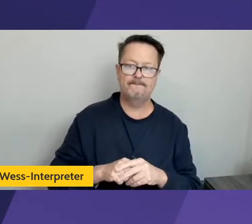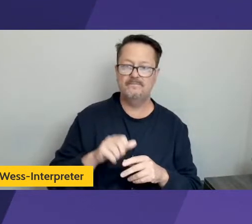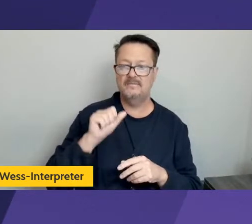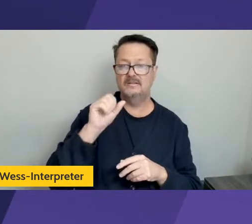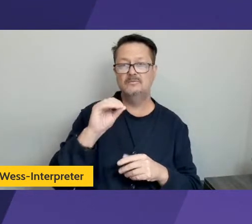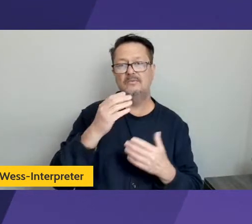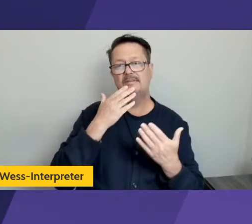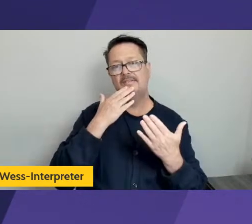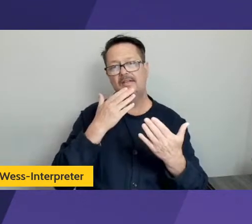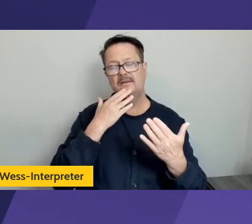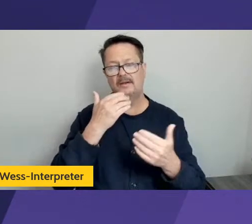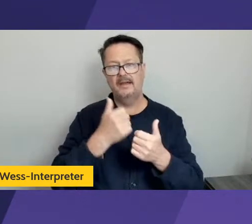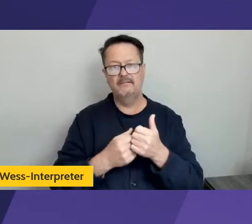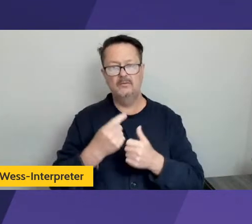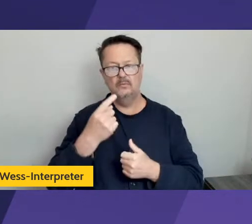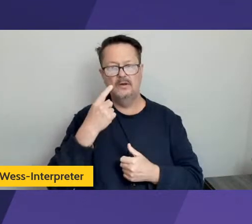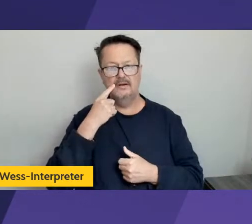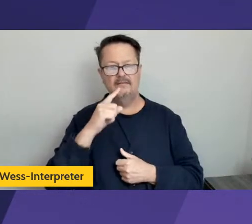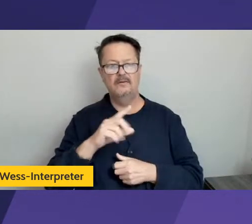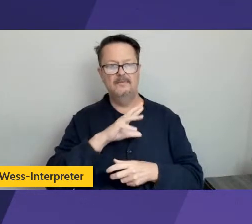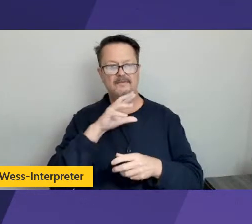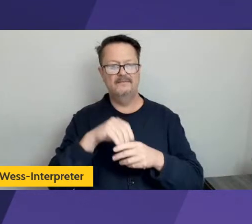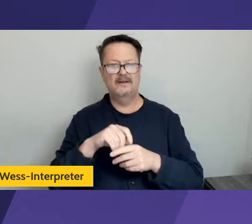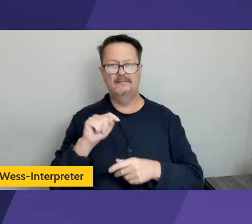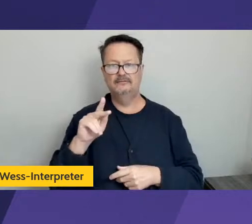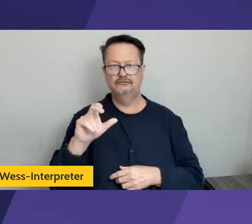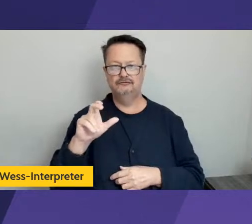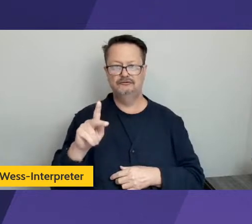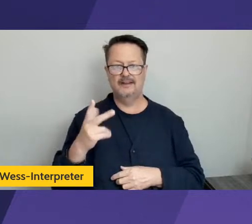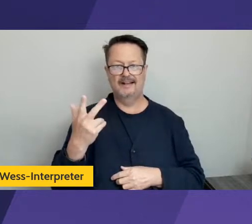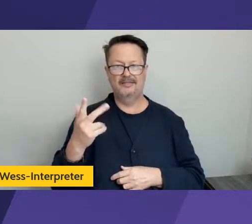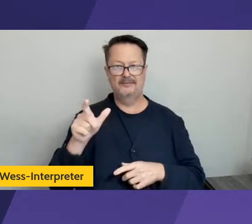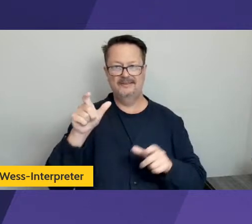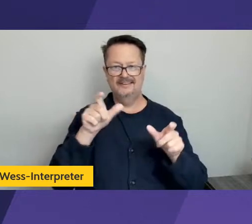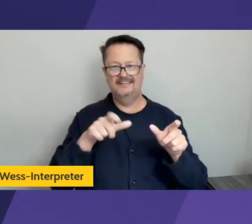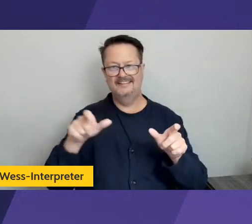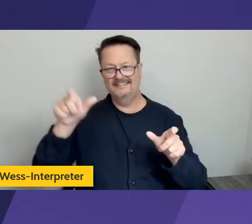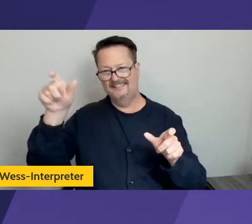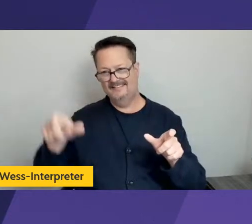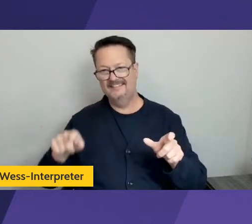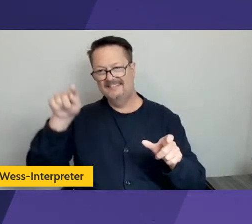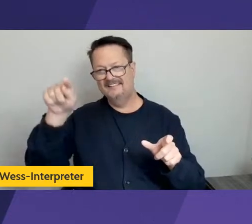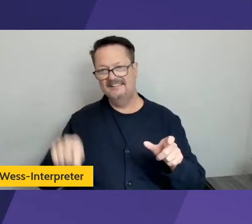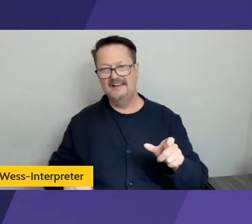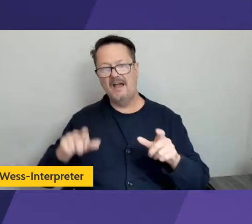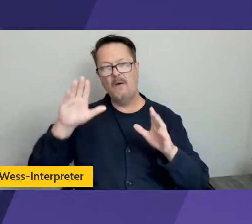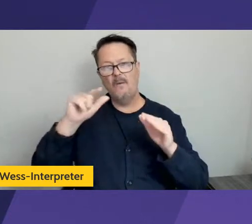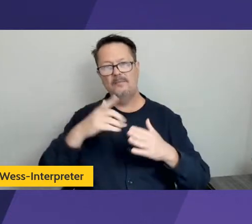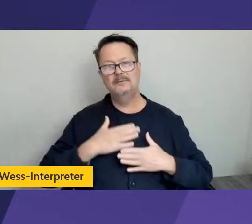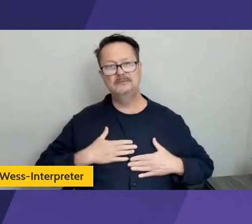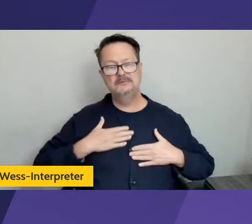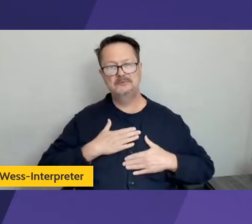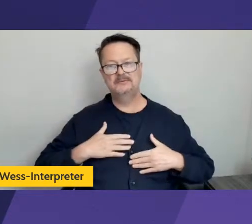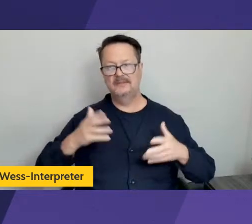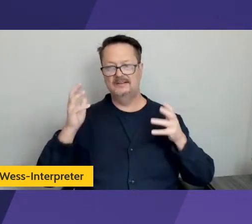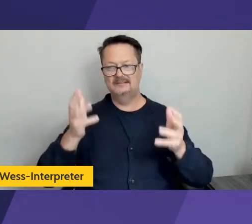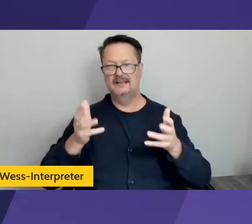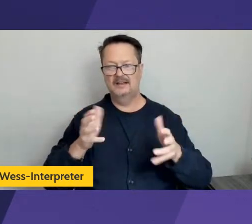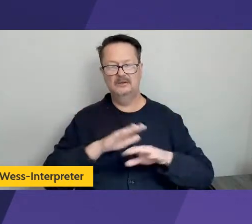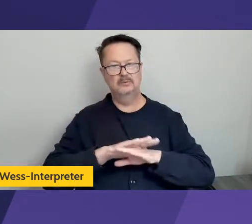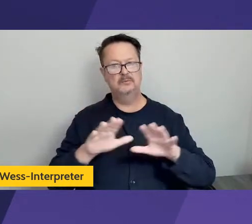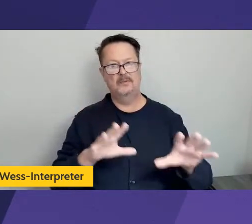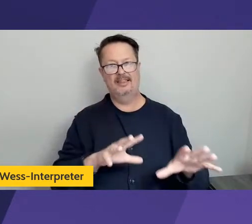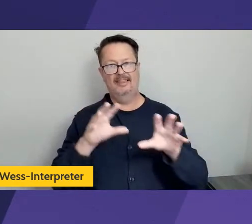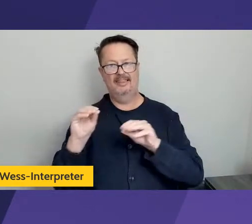So thank you everybody for being in Track 3 today. I hope you enjoy the talks and don't leave the event yet.